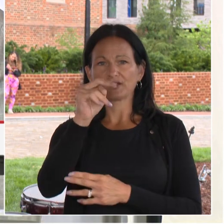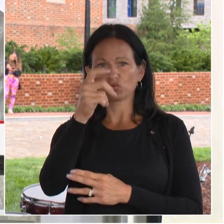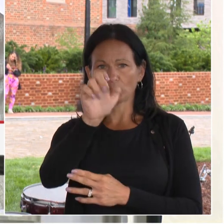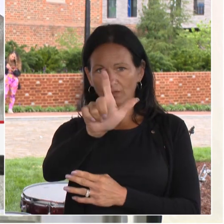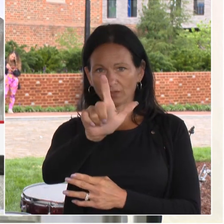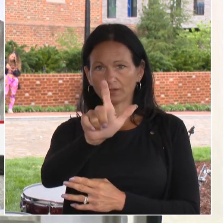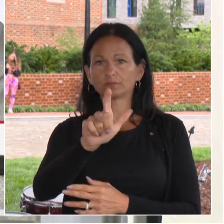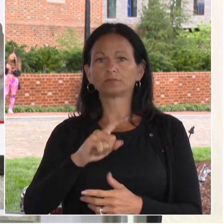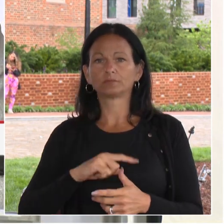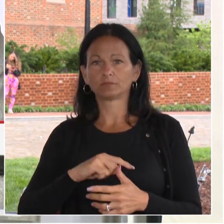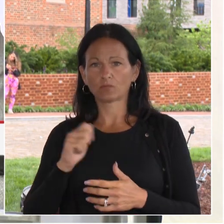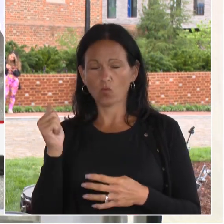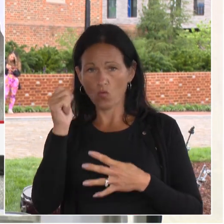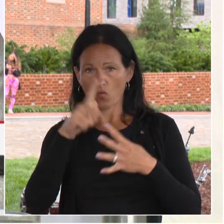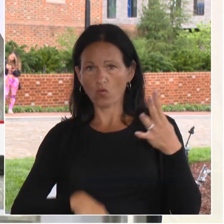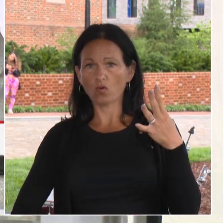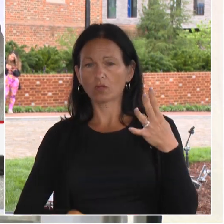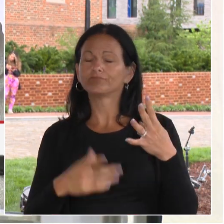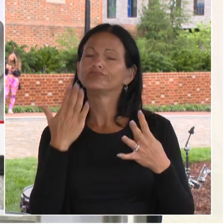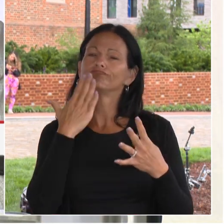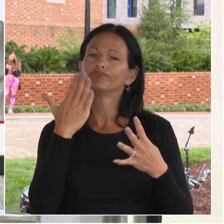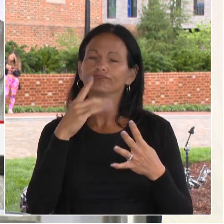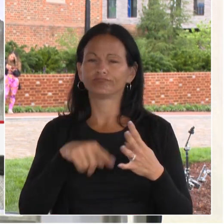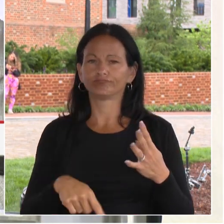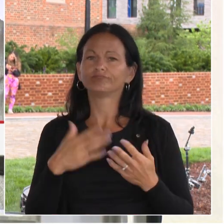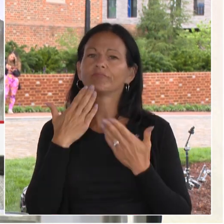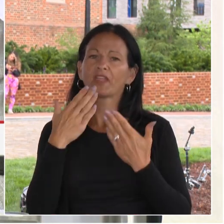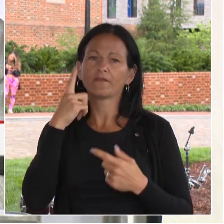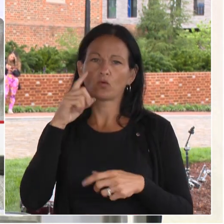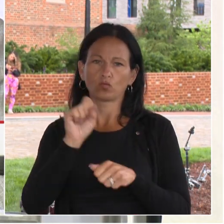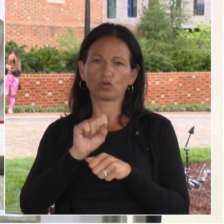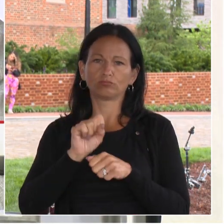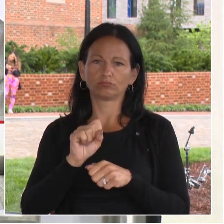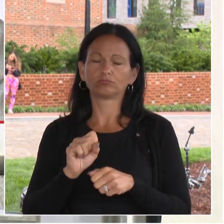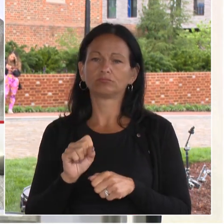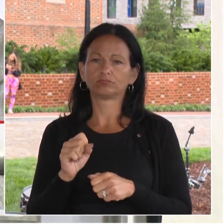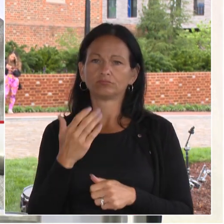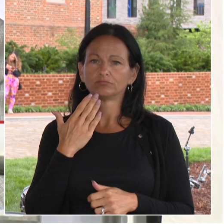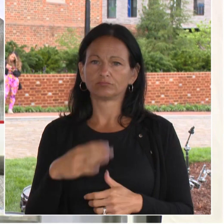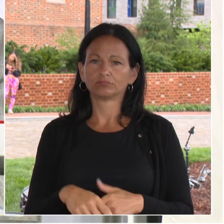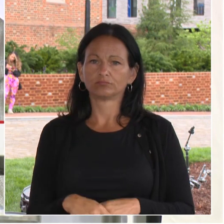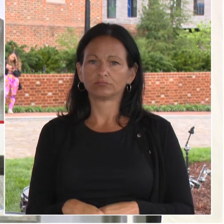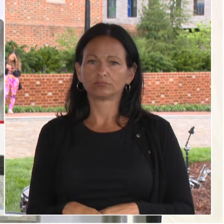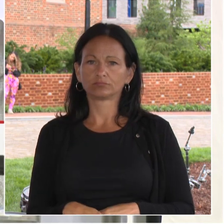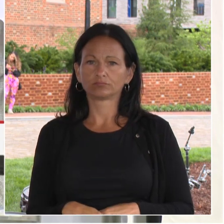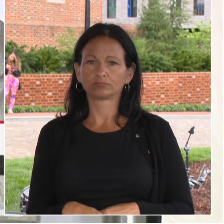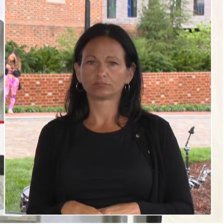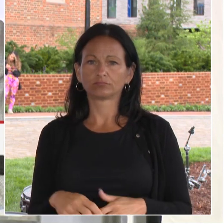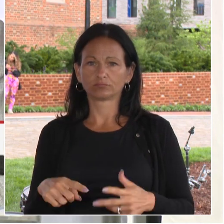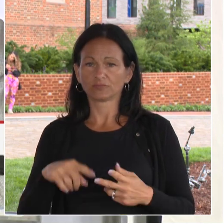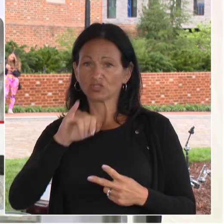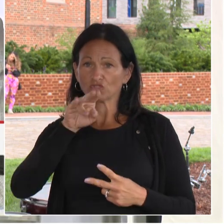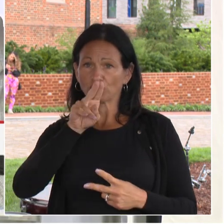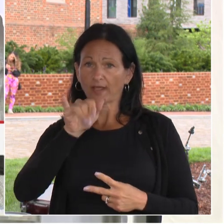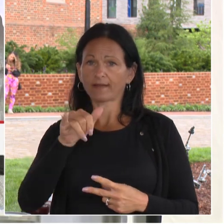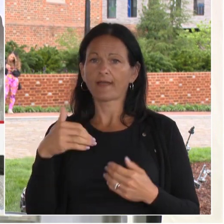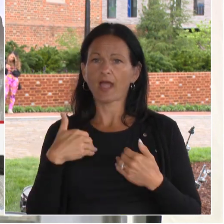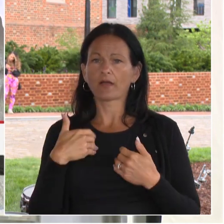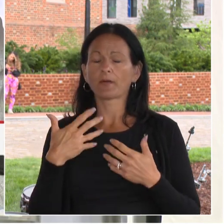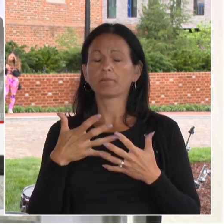this event, quite frankly, take place. And Jenny's got the huge task of basically managing